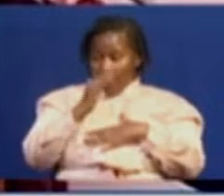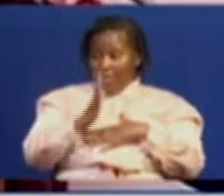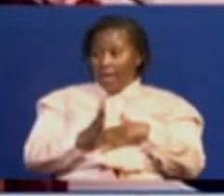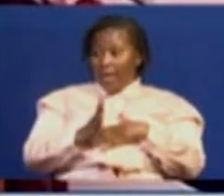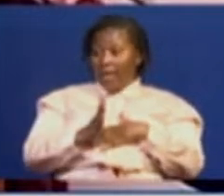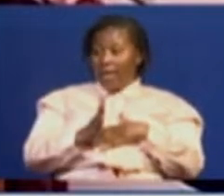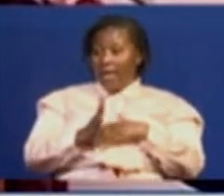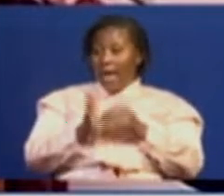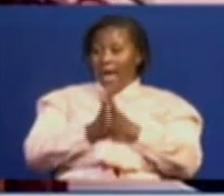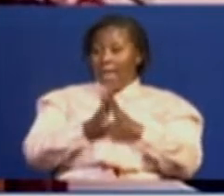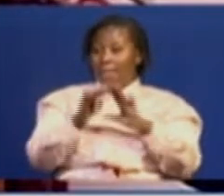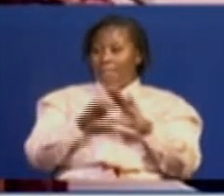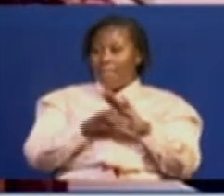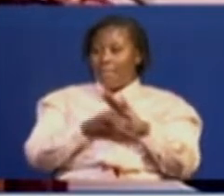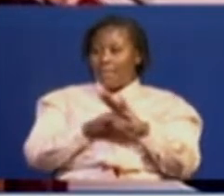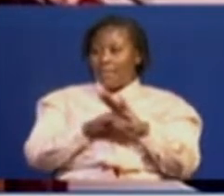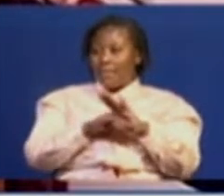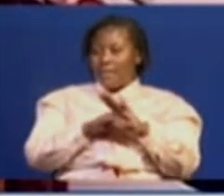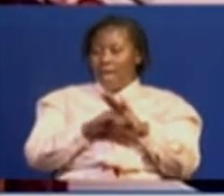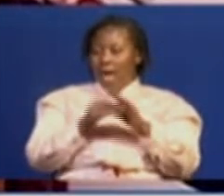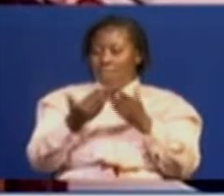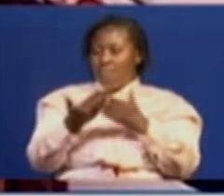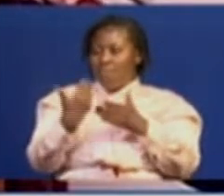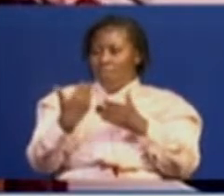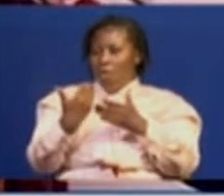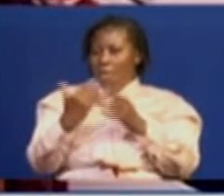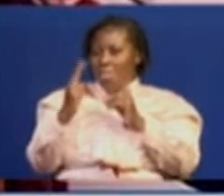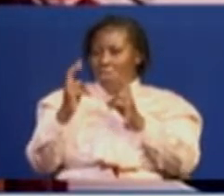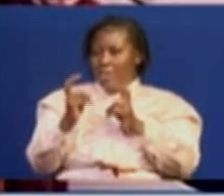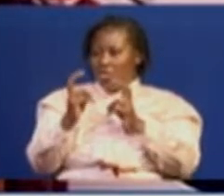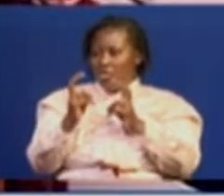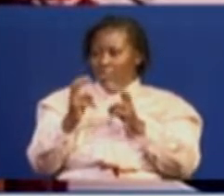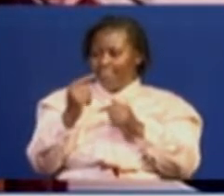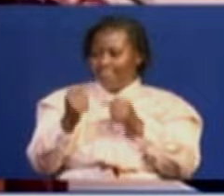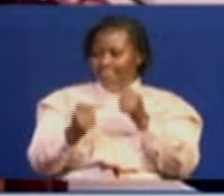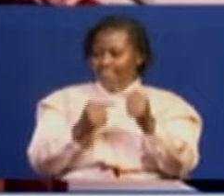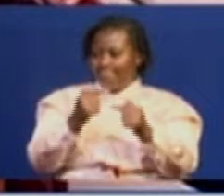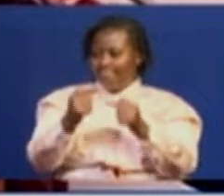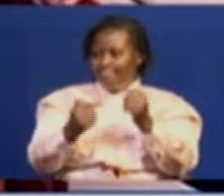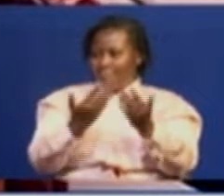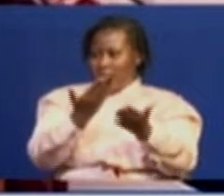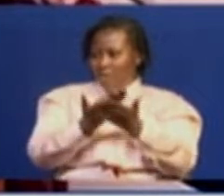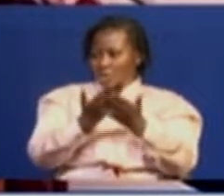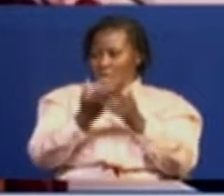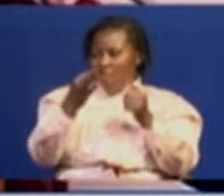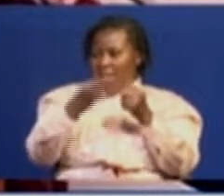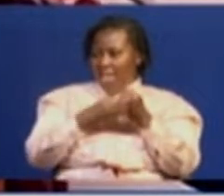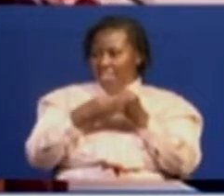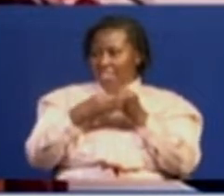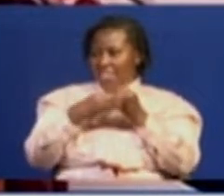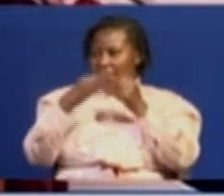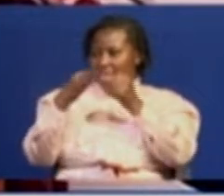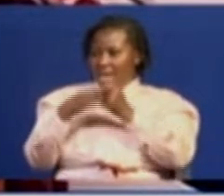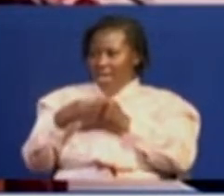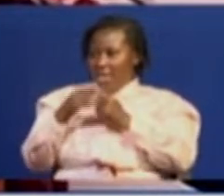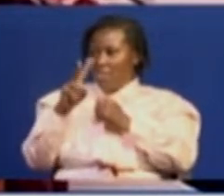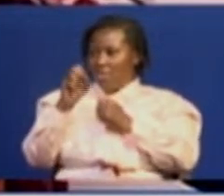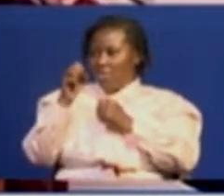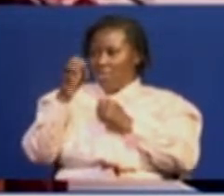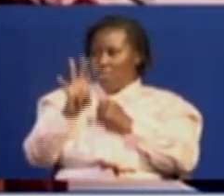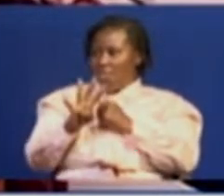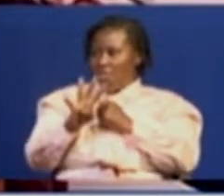Honorable Speaker and honorable members, before the motion was moved on 8th of